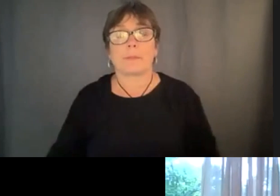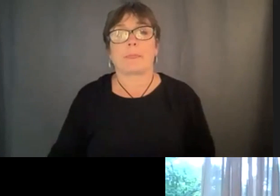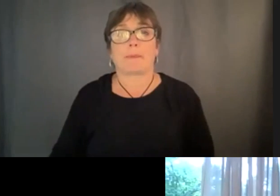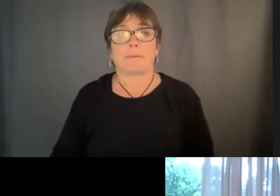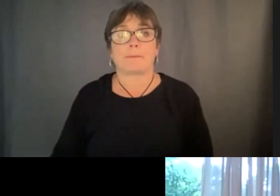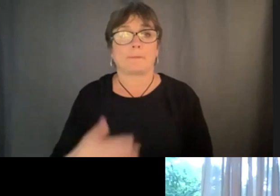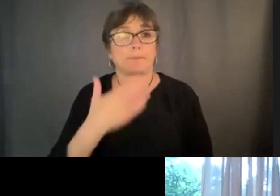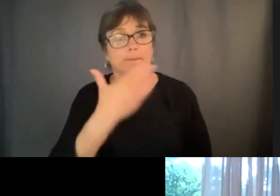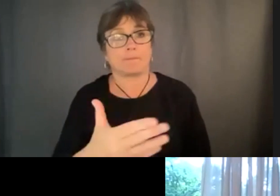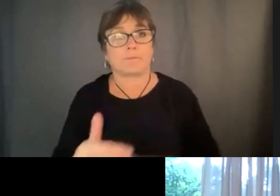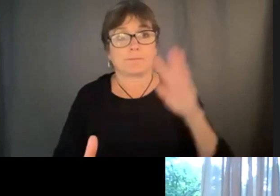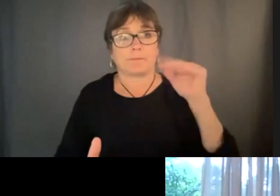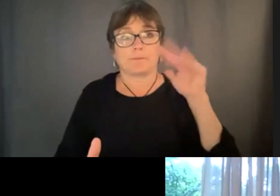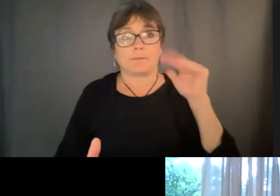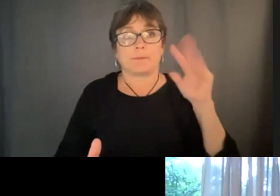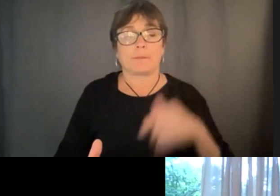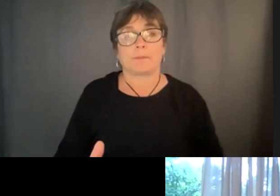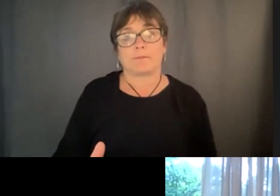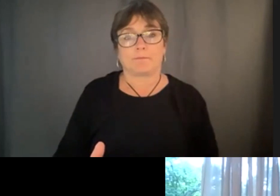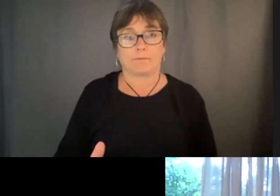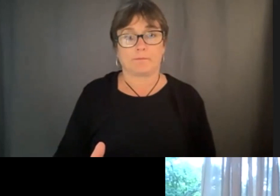Thank you. Bye.